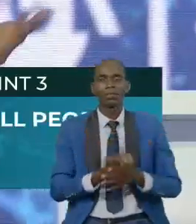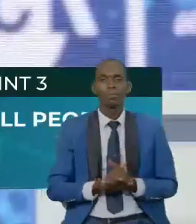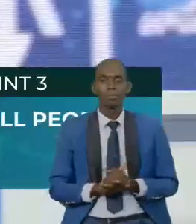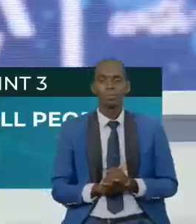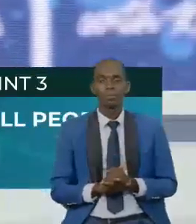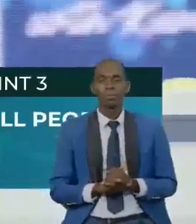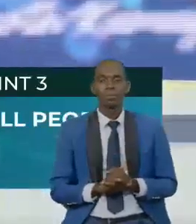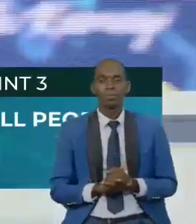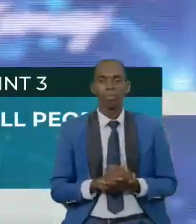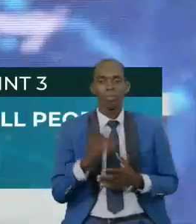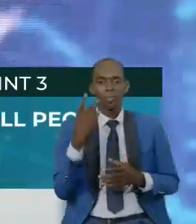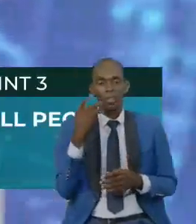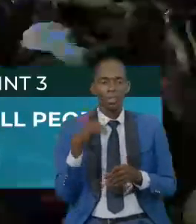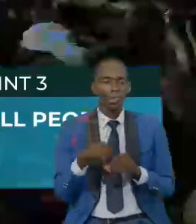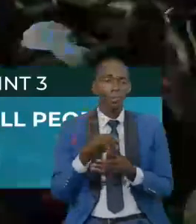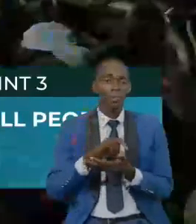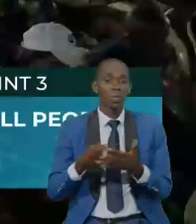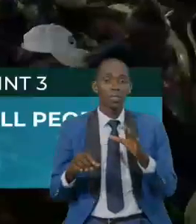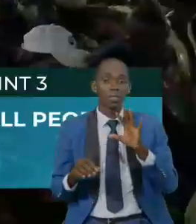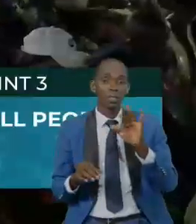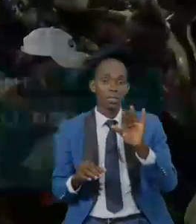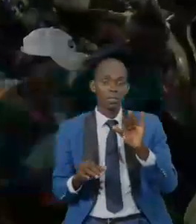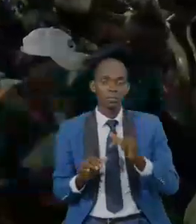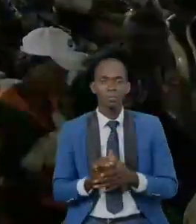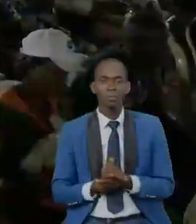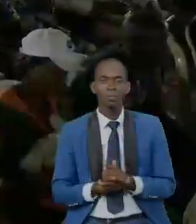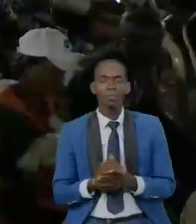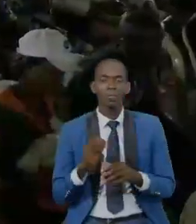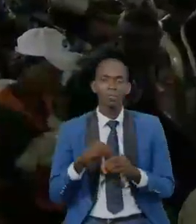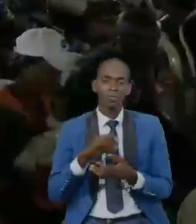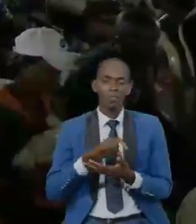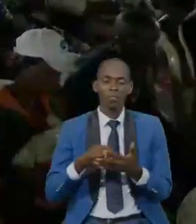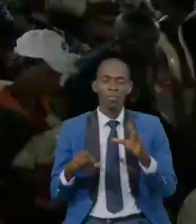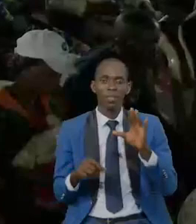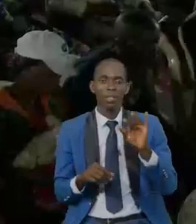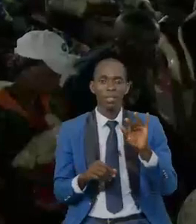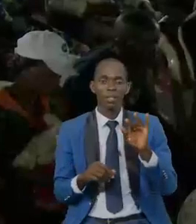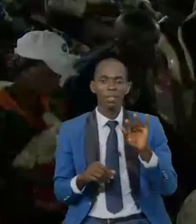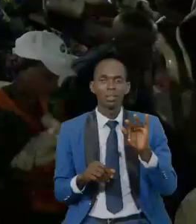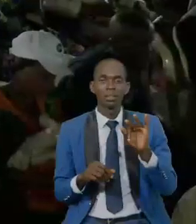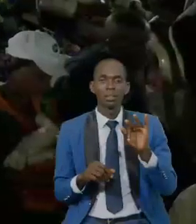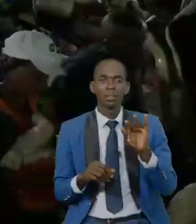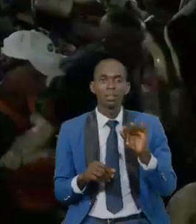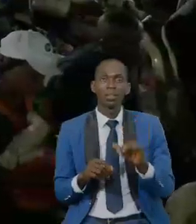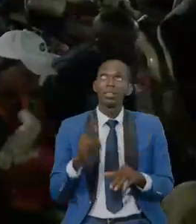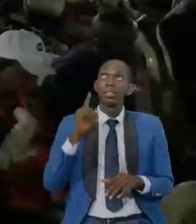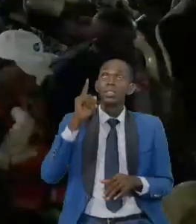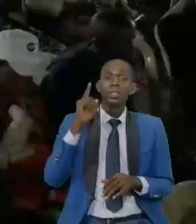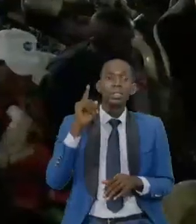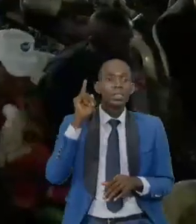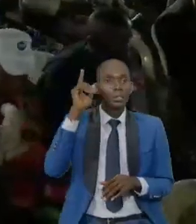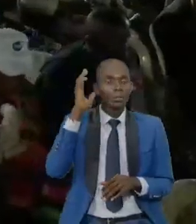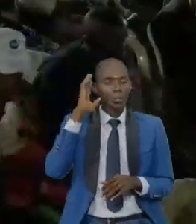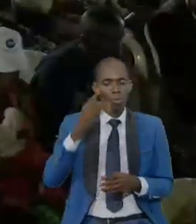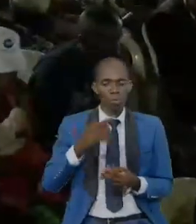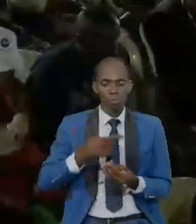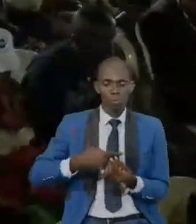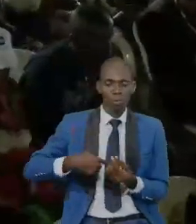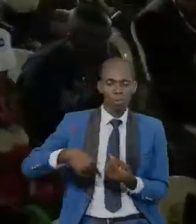Look at verse 19. In verse 19, he will turn again.